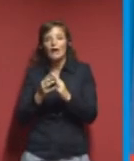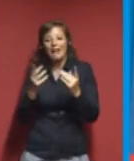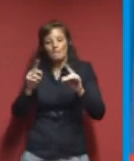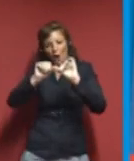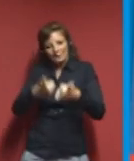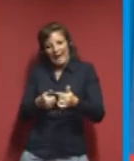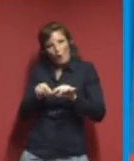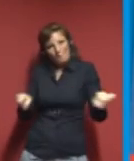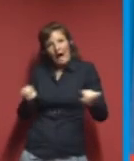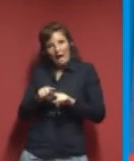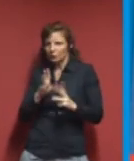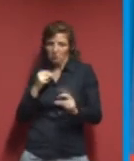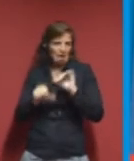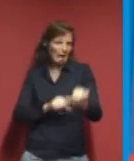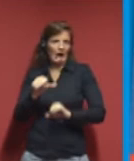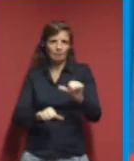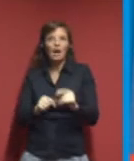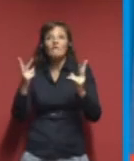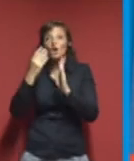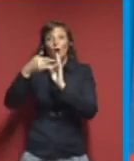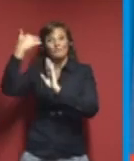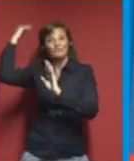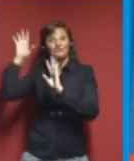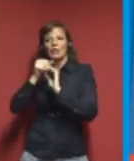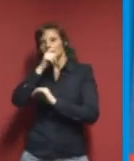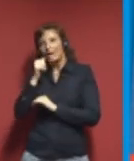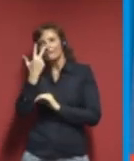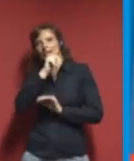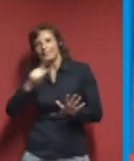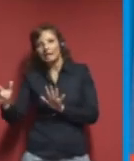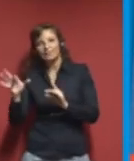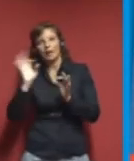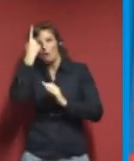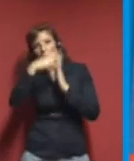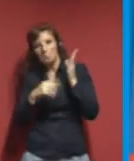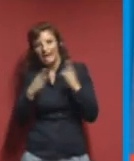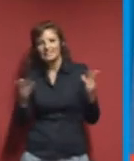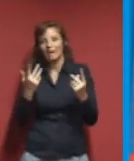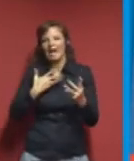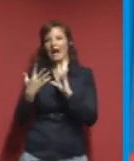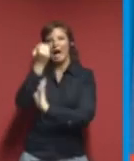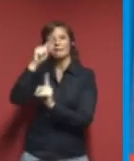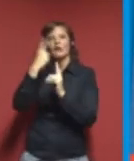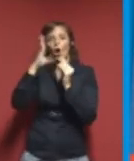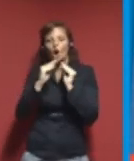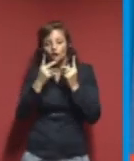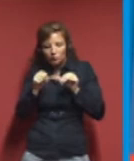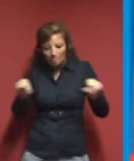to a month to make a form and fit prototype of, say, a base plate cover for a disk